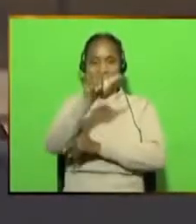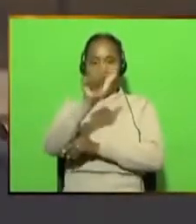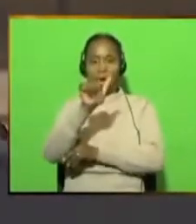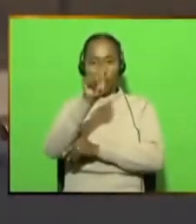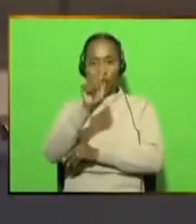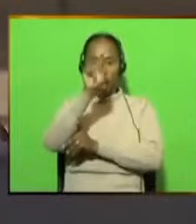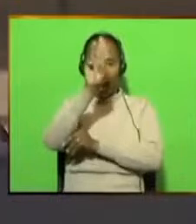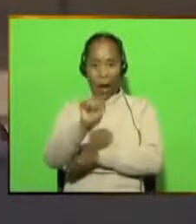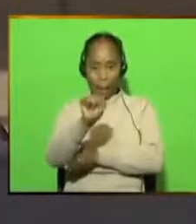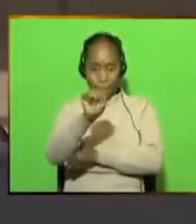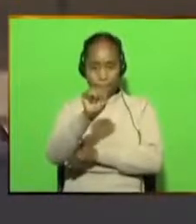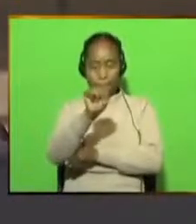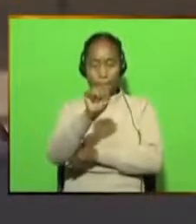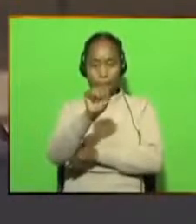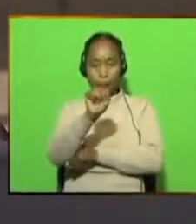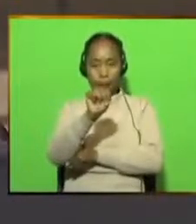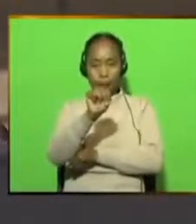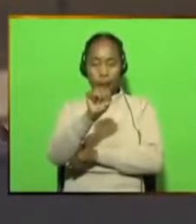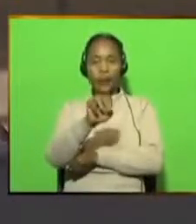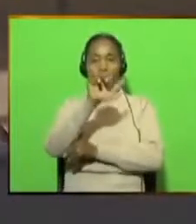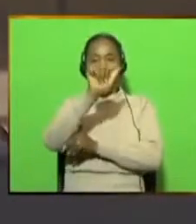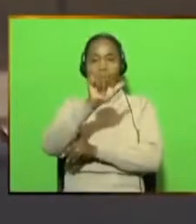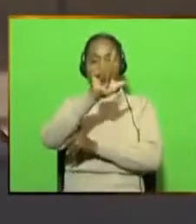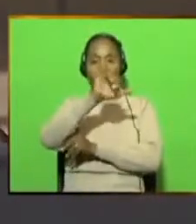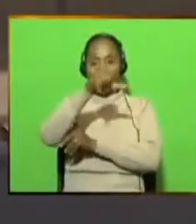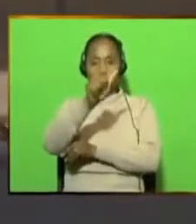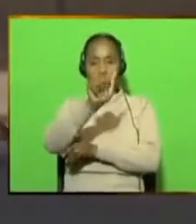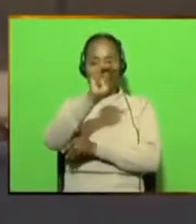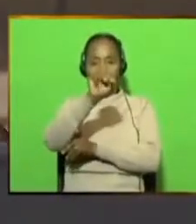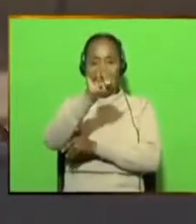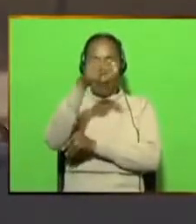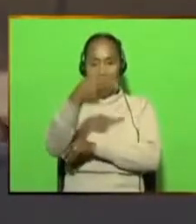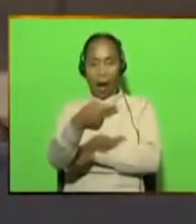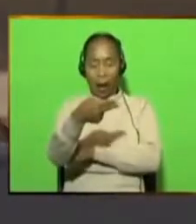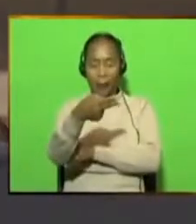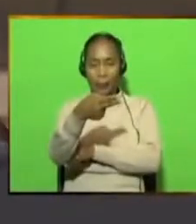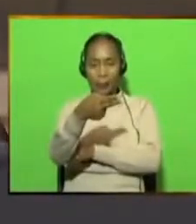Transformation Movement, Al-Jamaa,